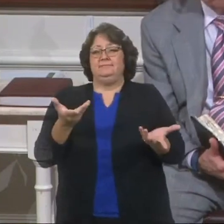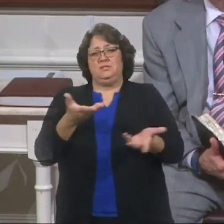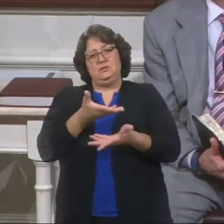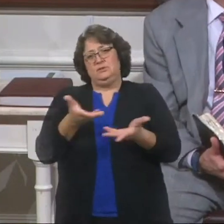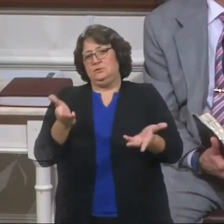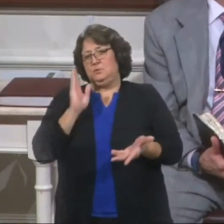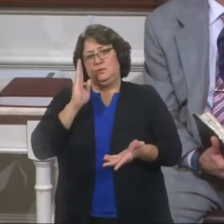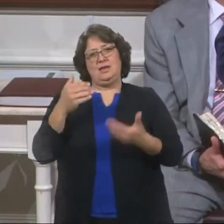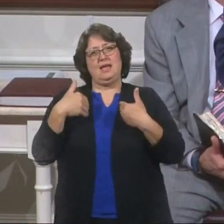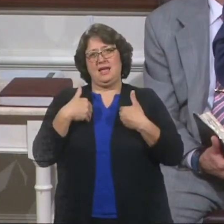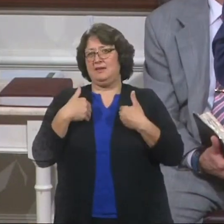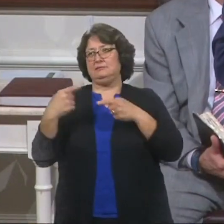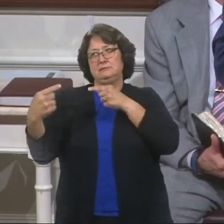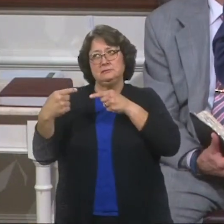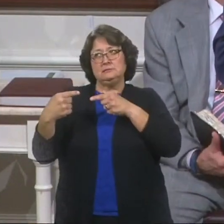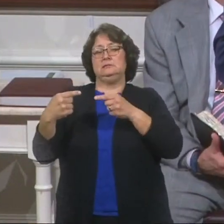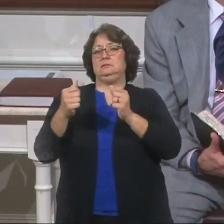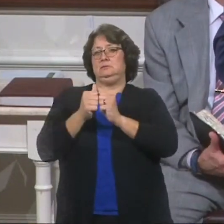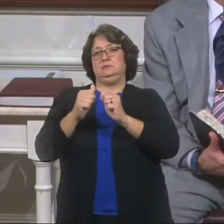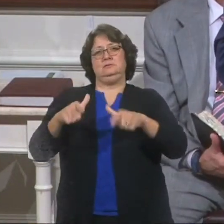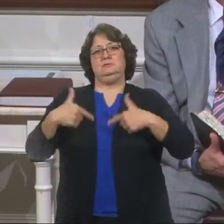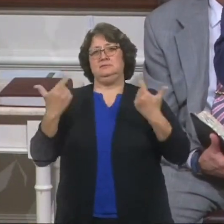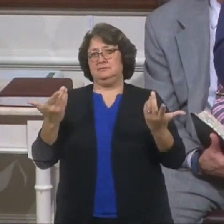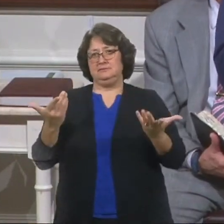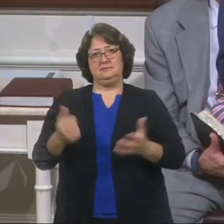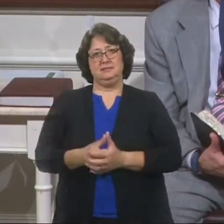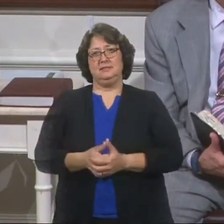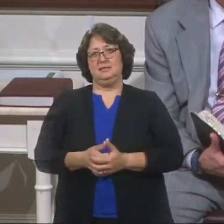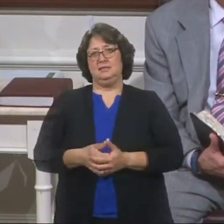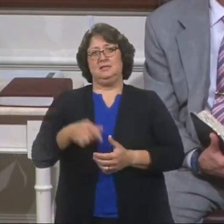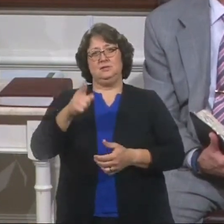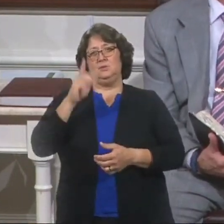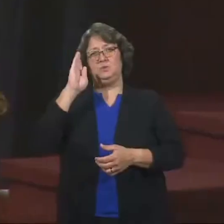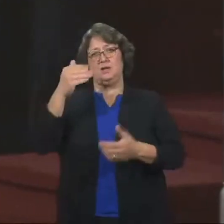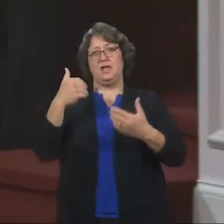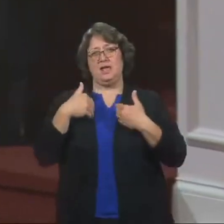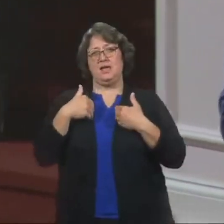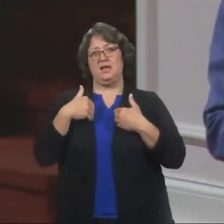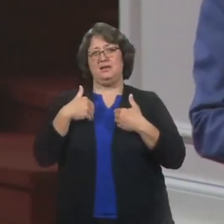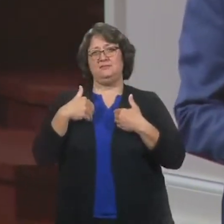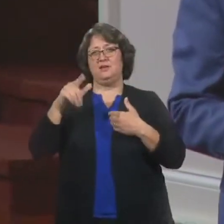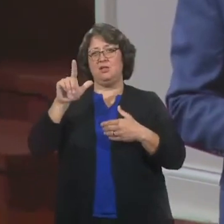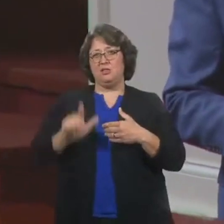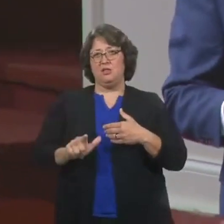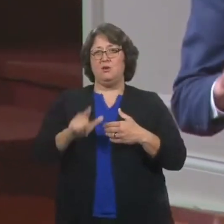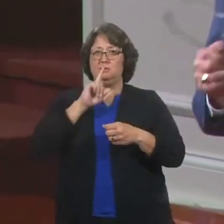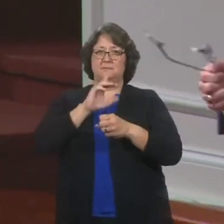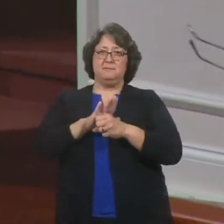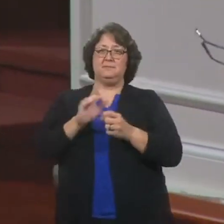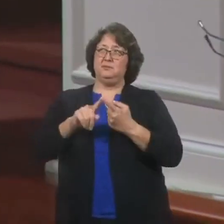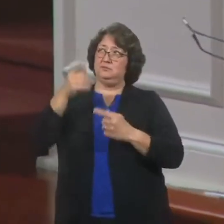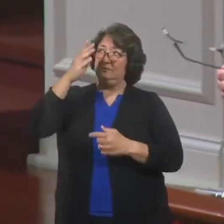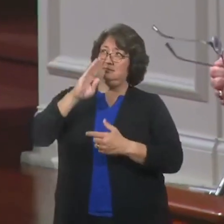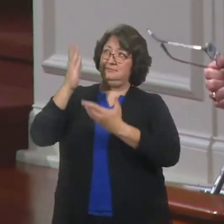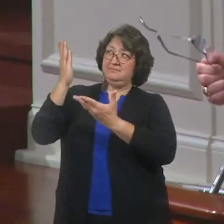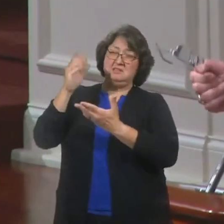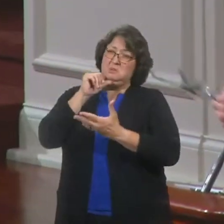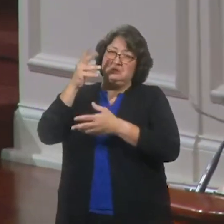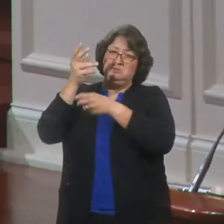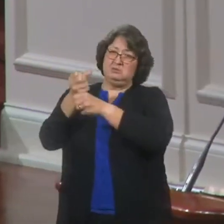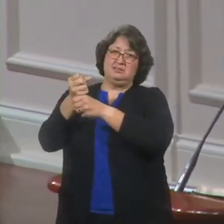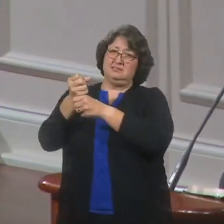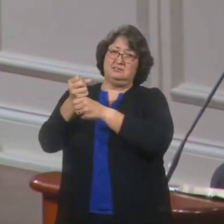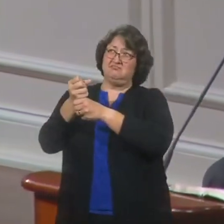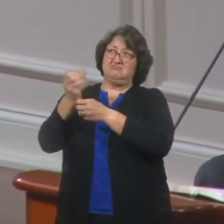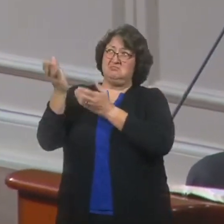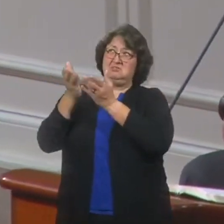very arduous life. And you're going to have a very low, committed life. You won't trust a God. You won't serve